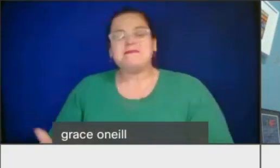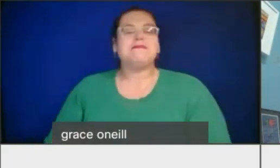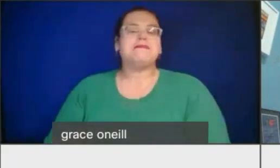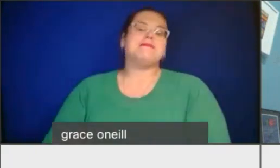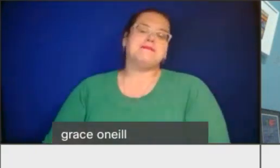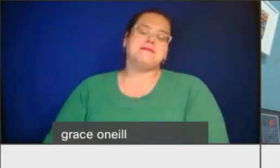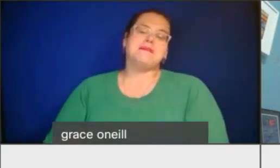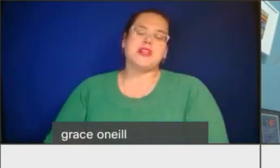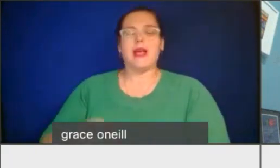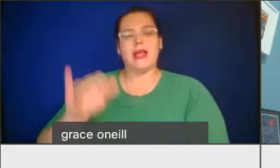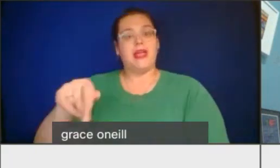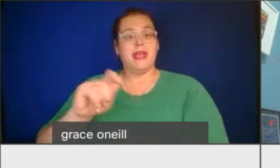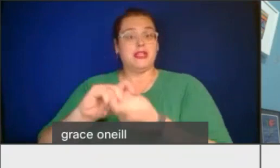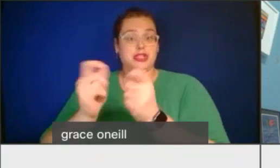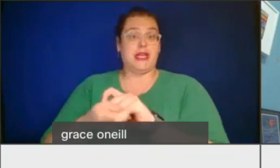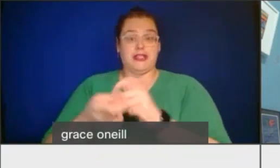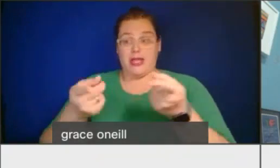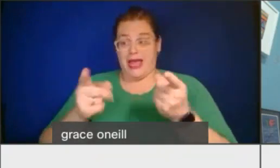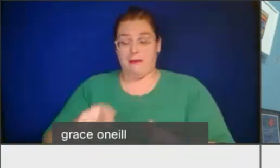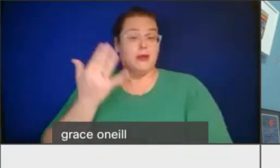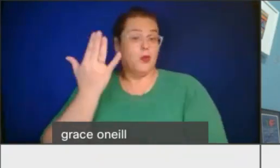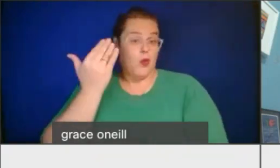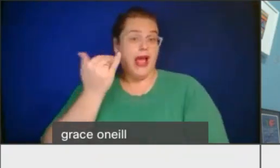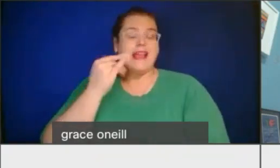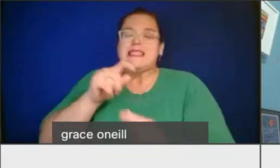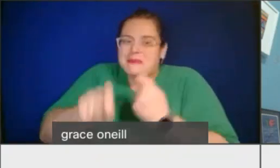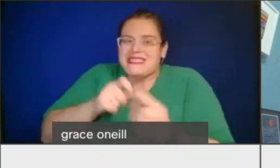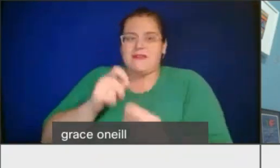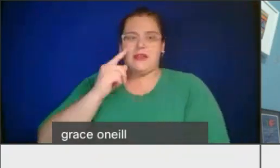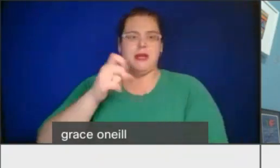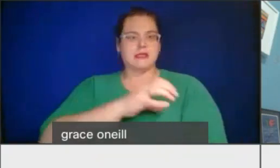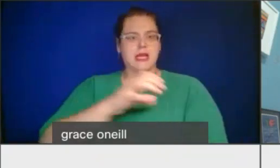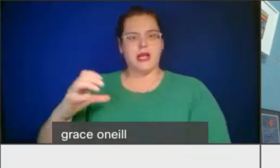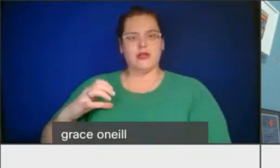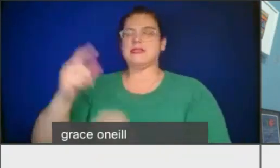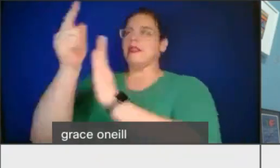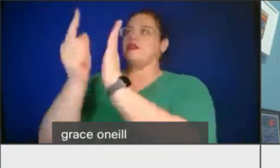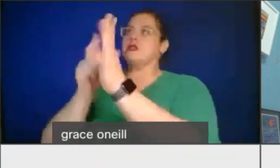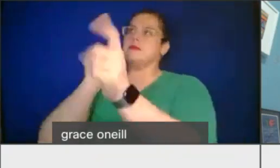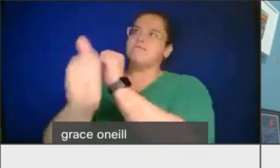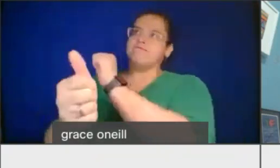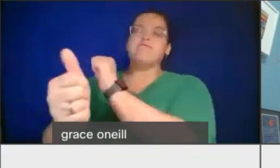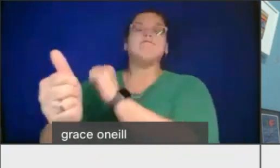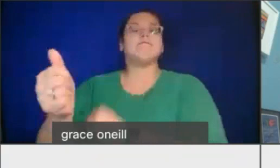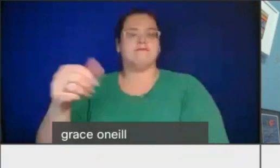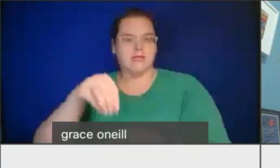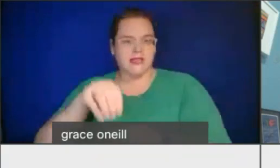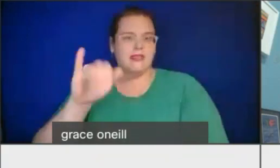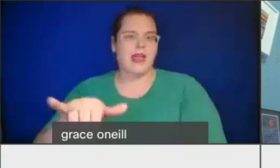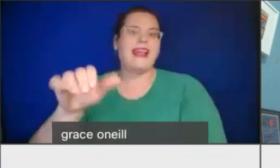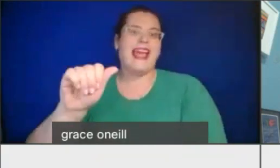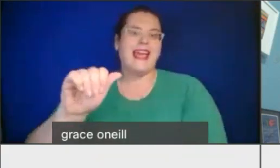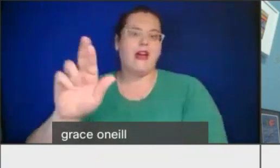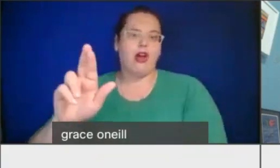That change was allowed because of specific language in the American Rescue Plan Act.